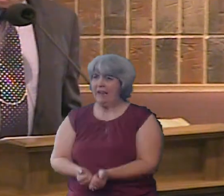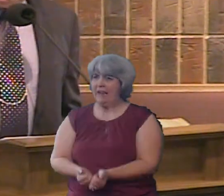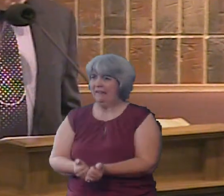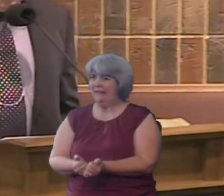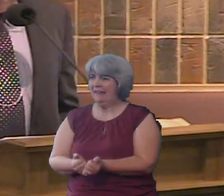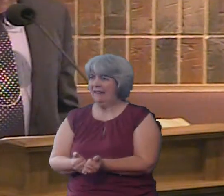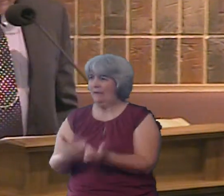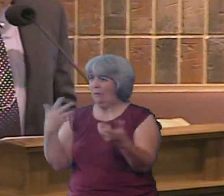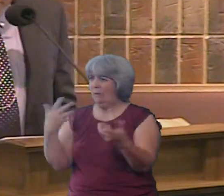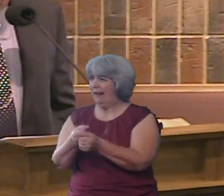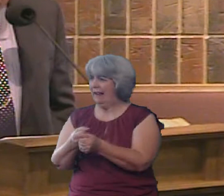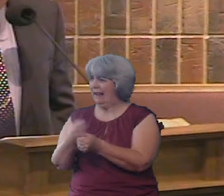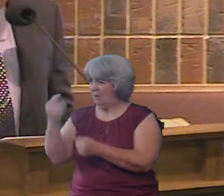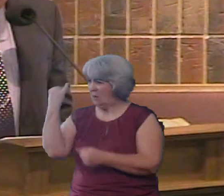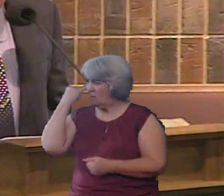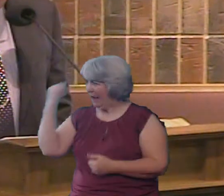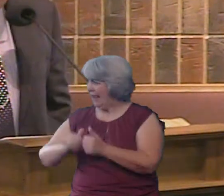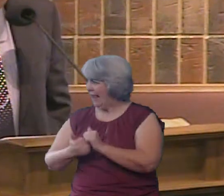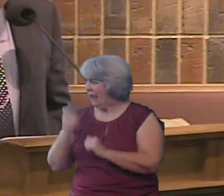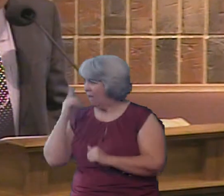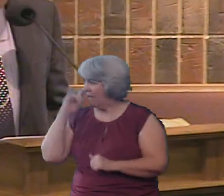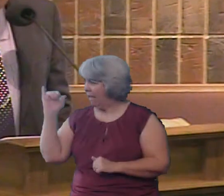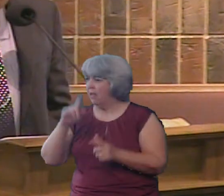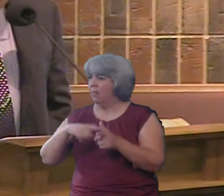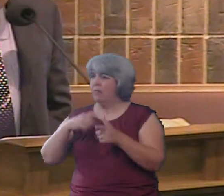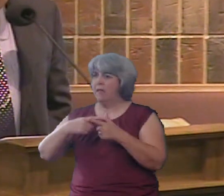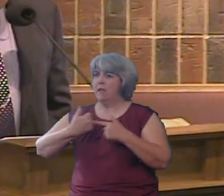it being there for